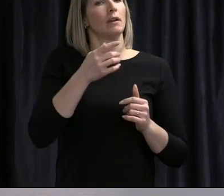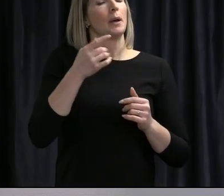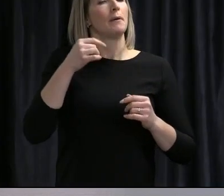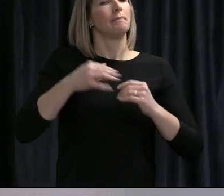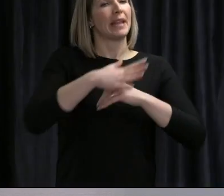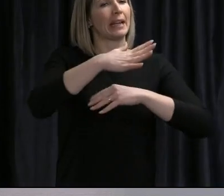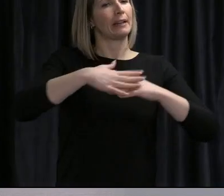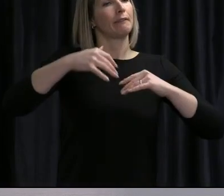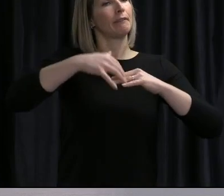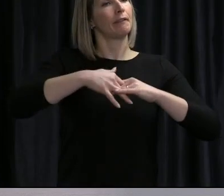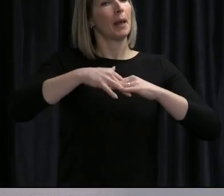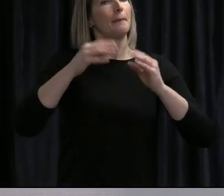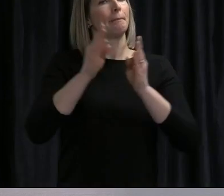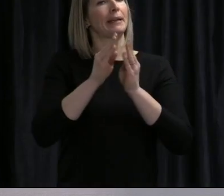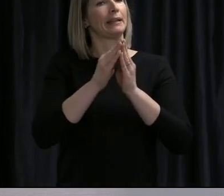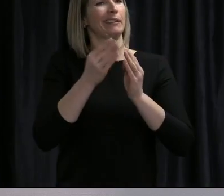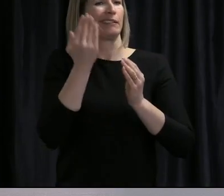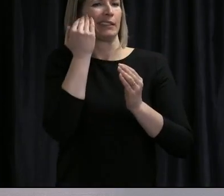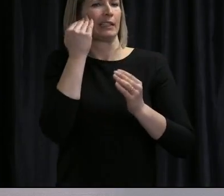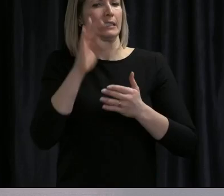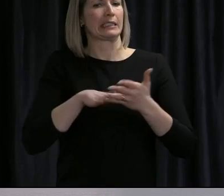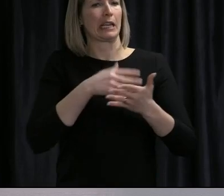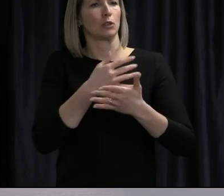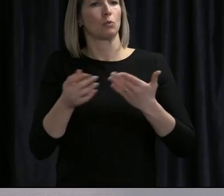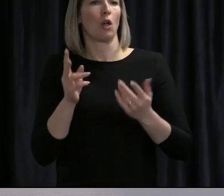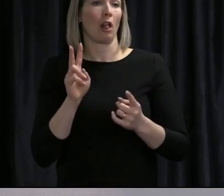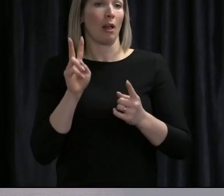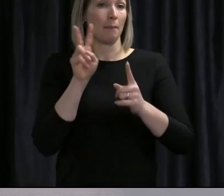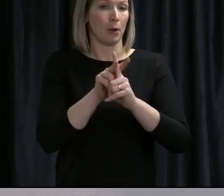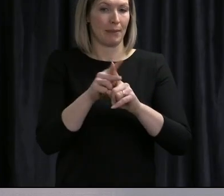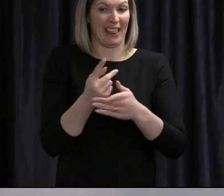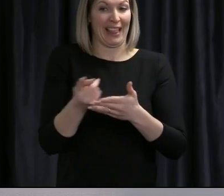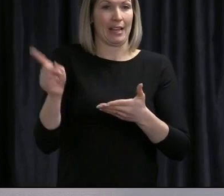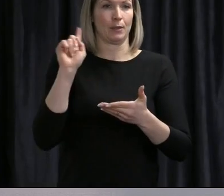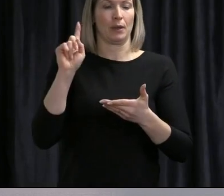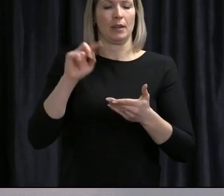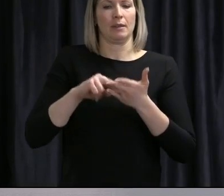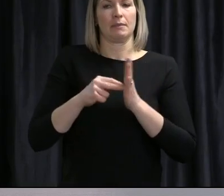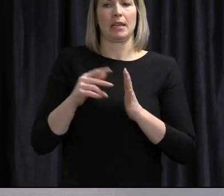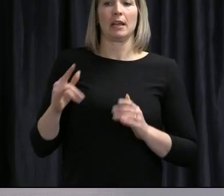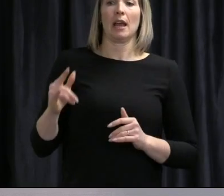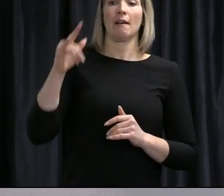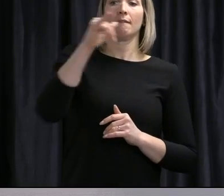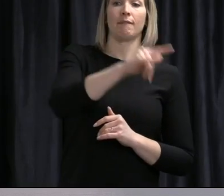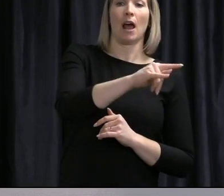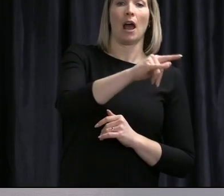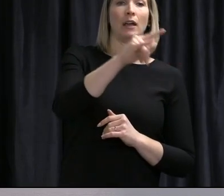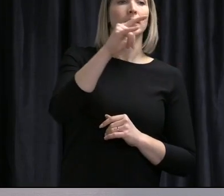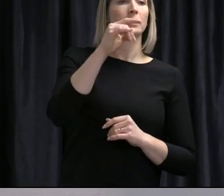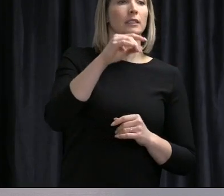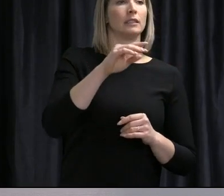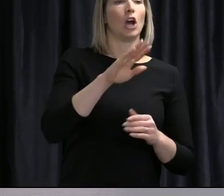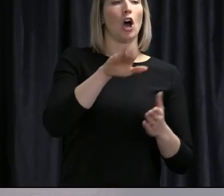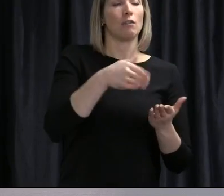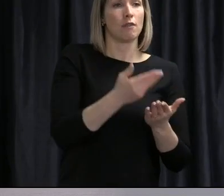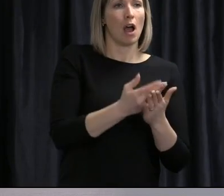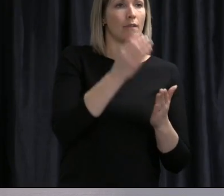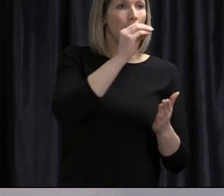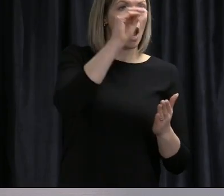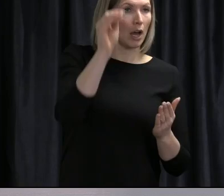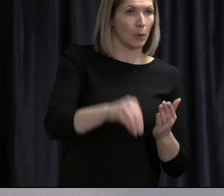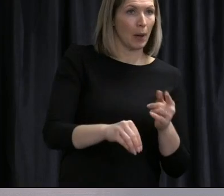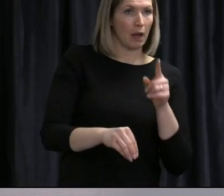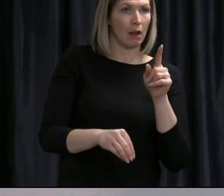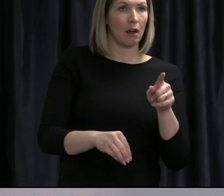for Thursday and Friday of last week. So getting off the airplane in Ottawa was when I first heard that